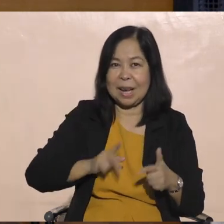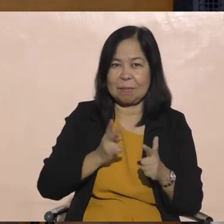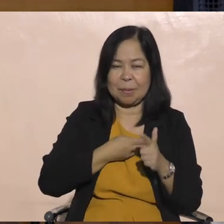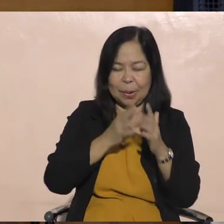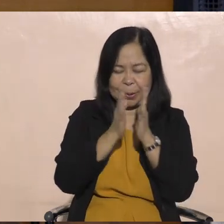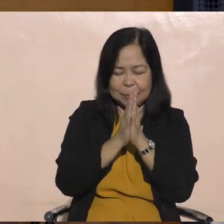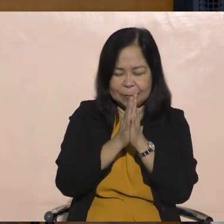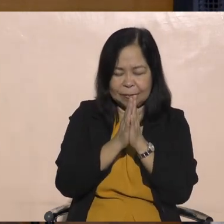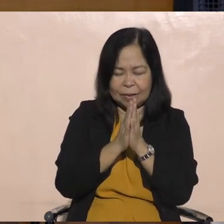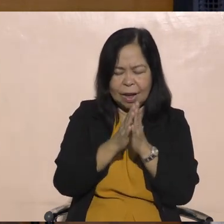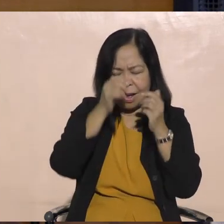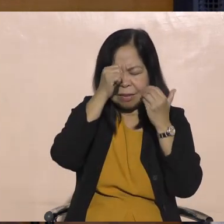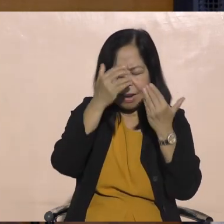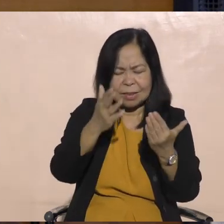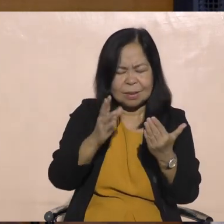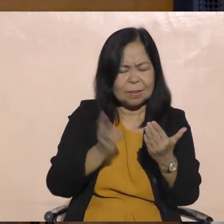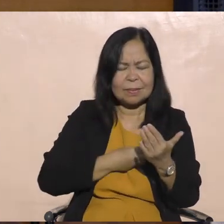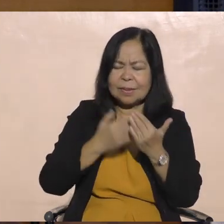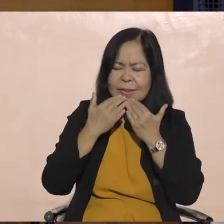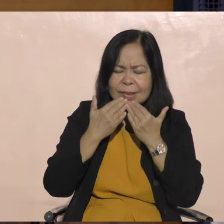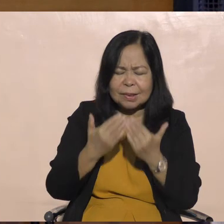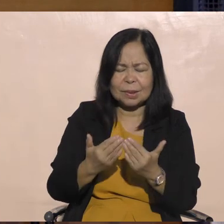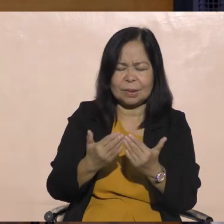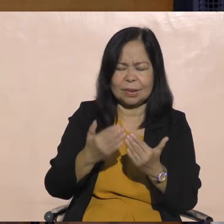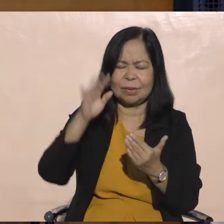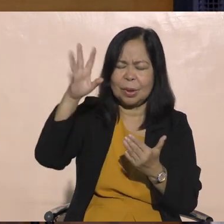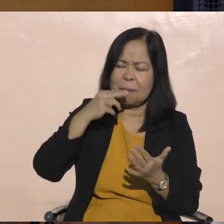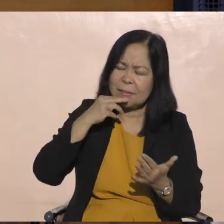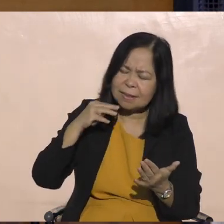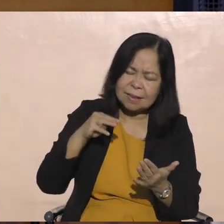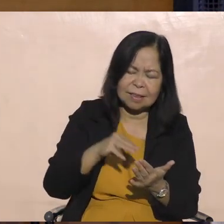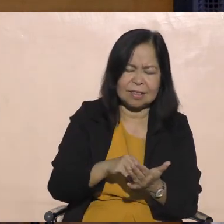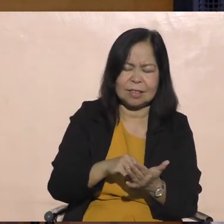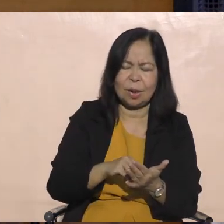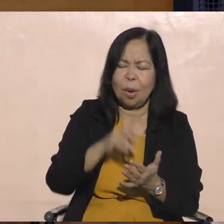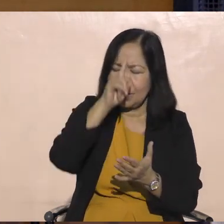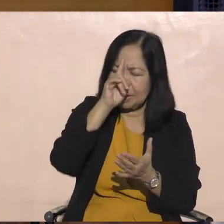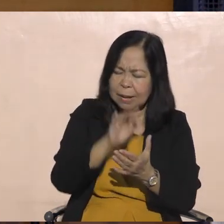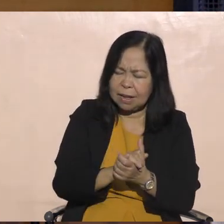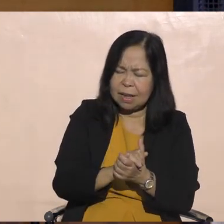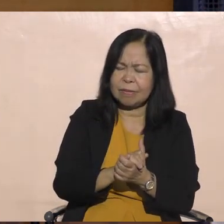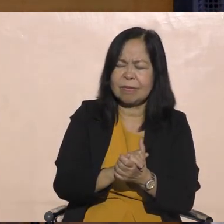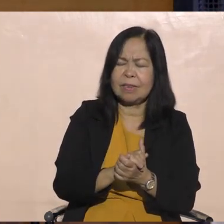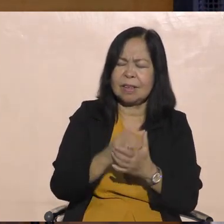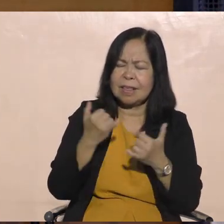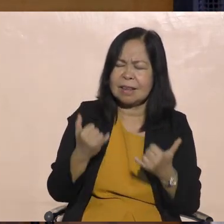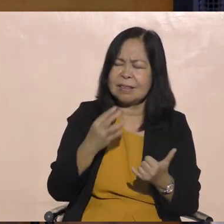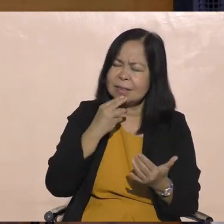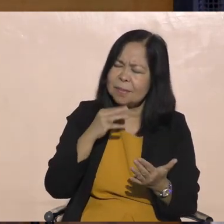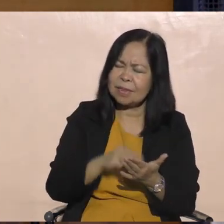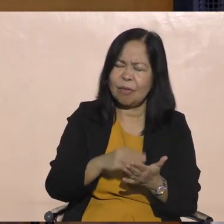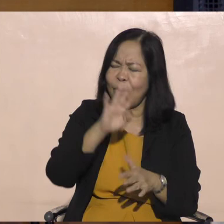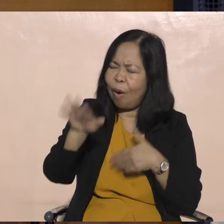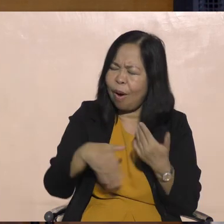today. Let me pray for you. Hallelujah. Father, we thank you. We thank you, Lord God, for your message. We believe, Lord God, that this message